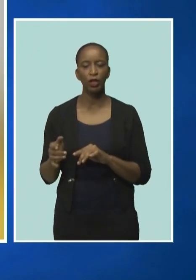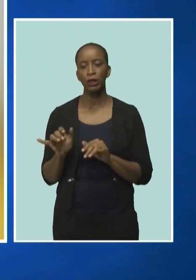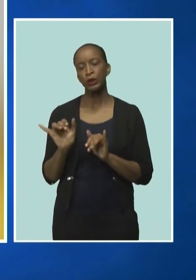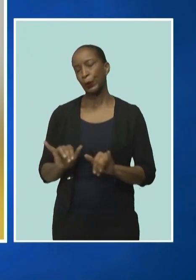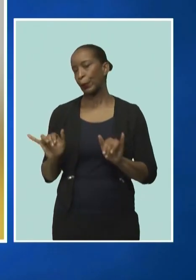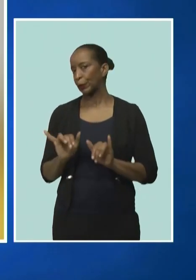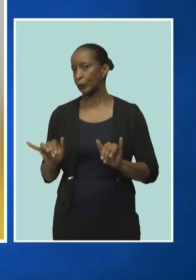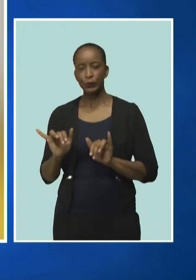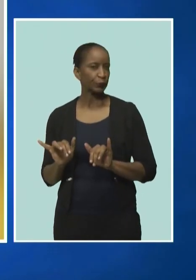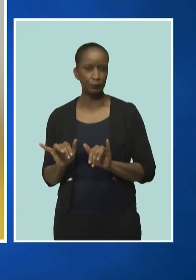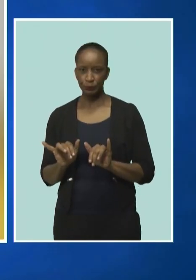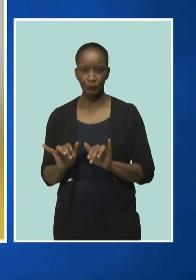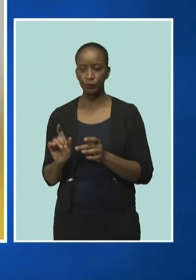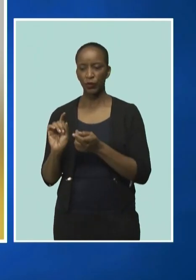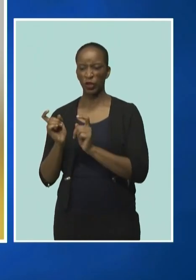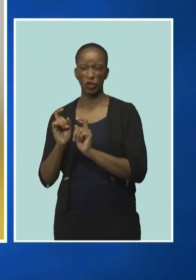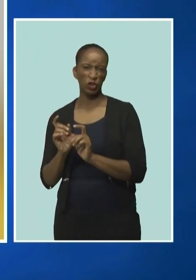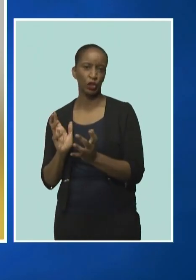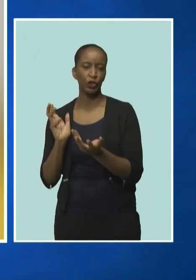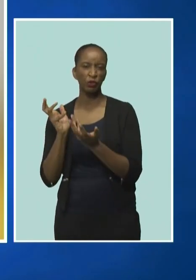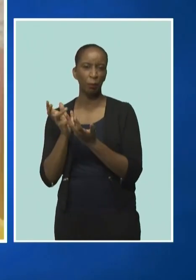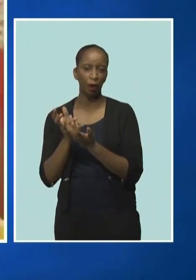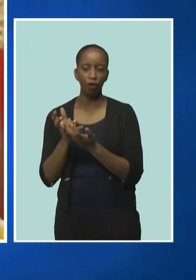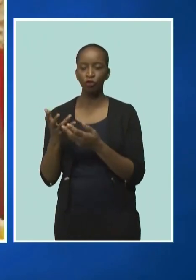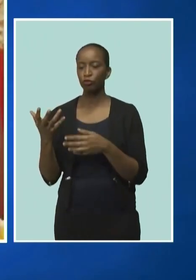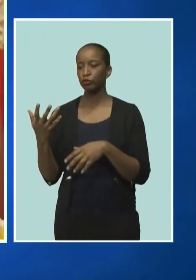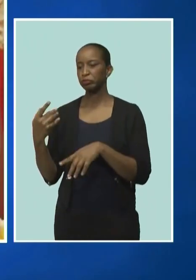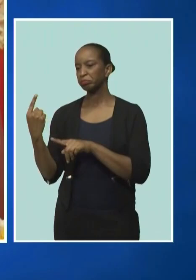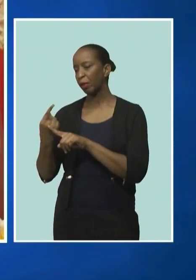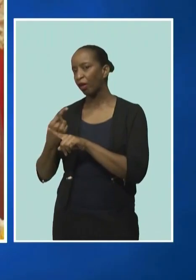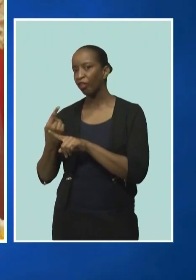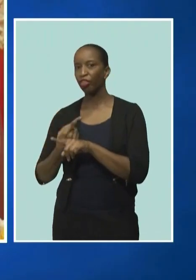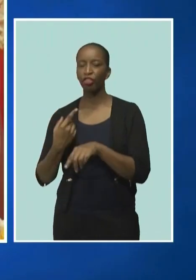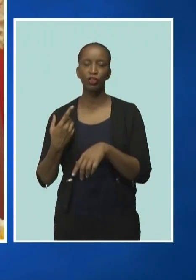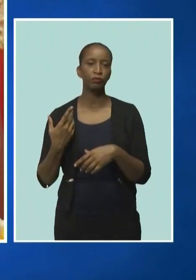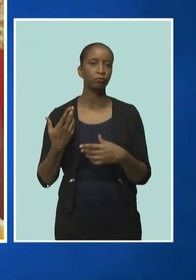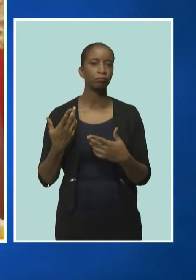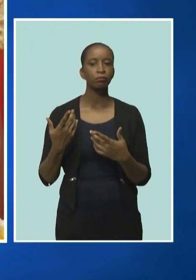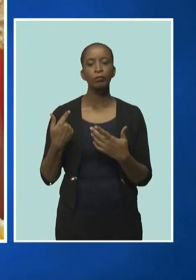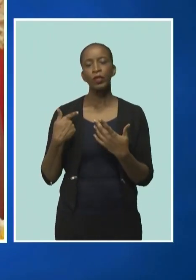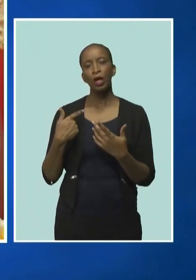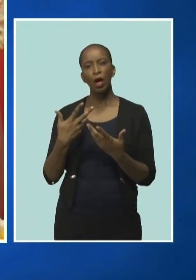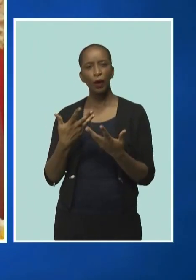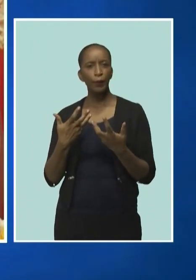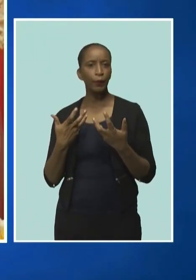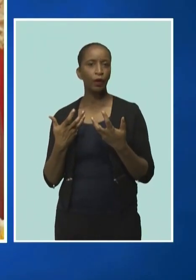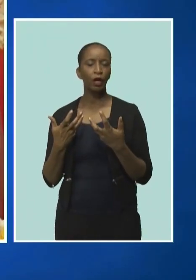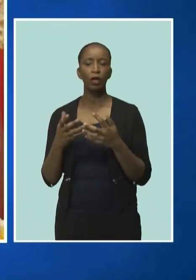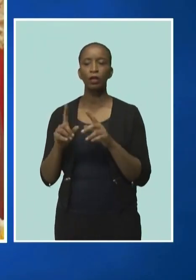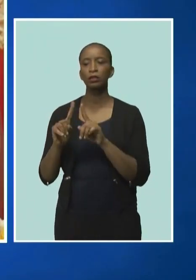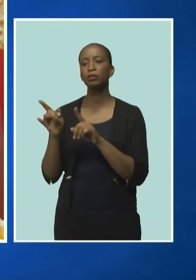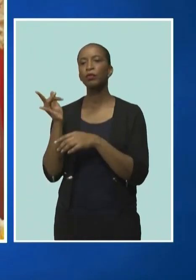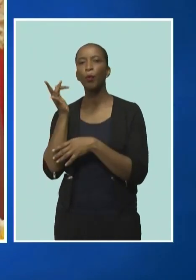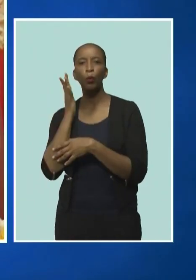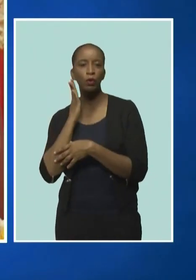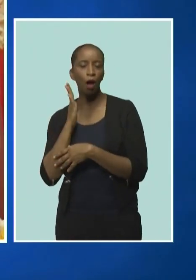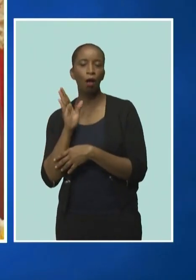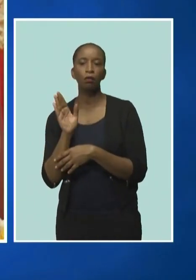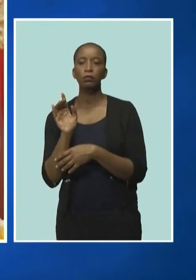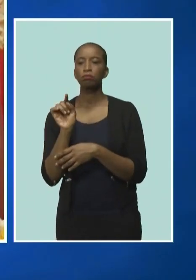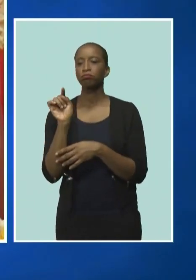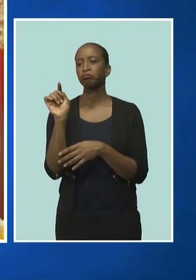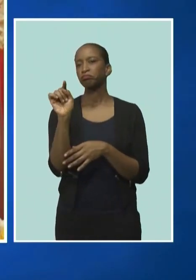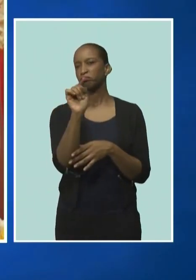So I am thinking of getting into like different boutiques and hotels, and